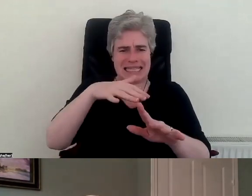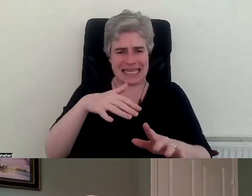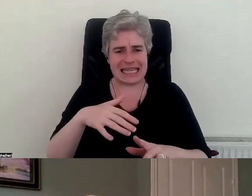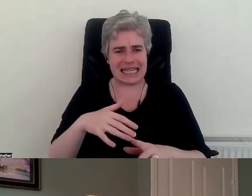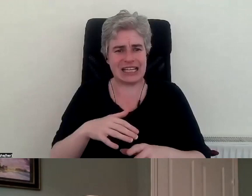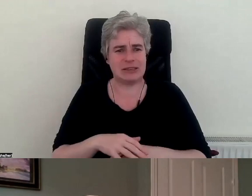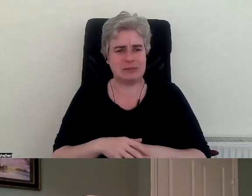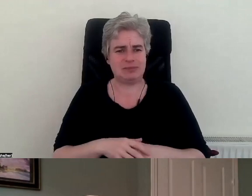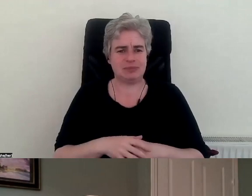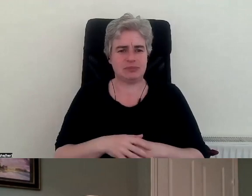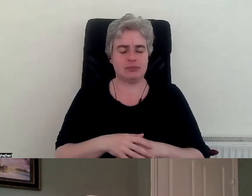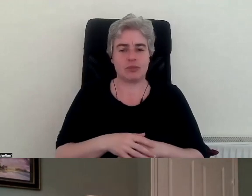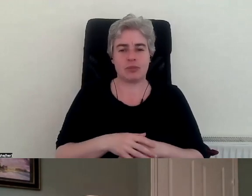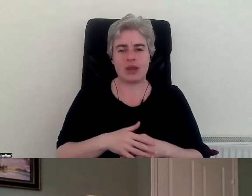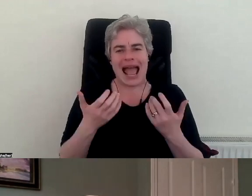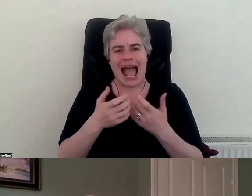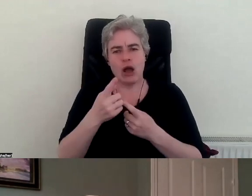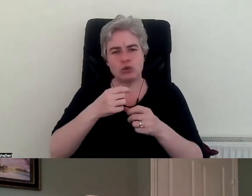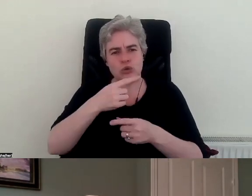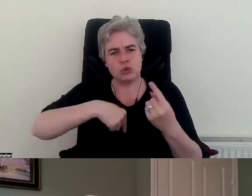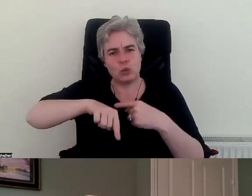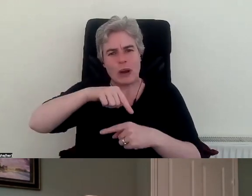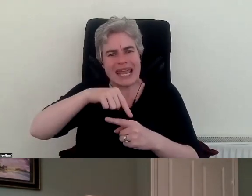kettle of fish. So how do we